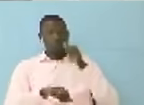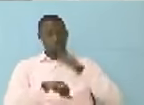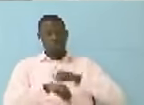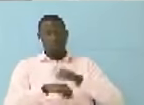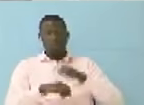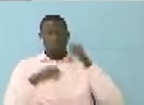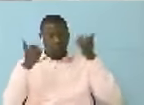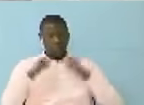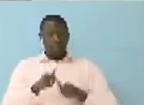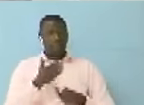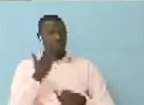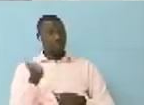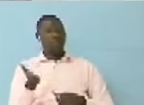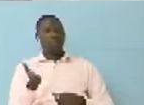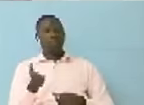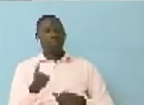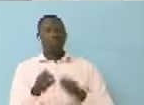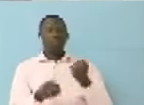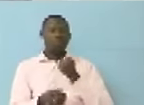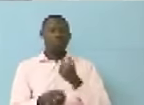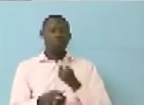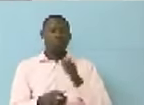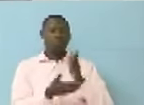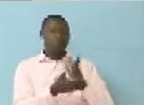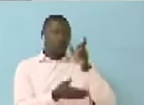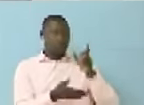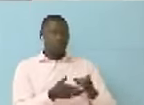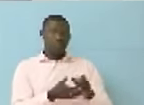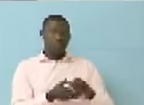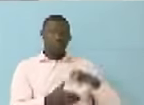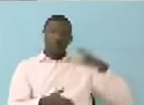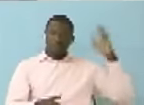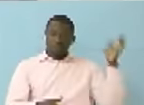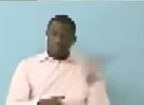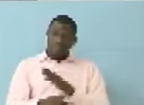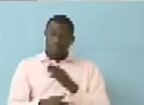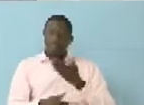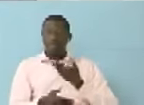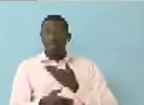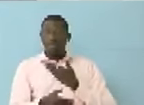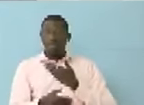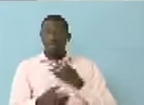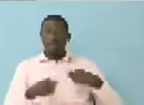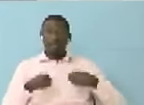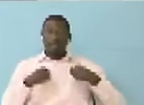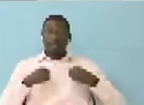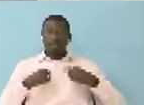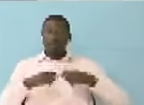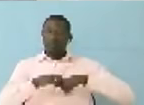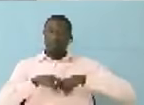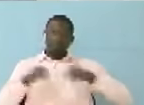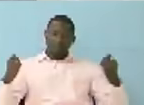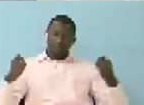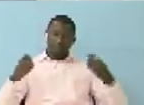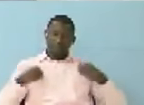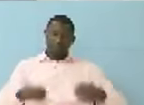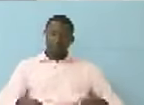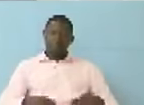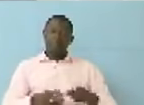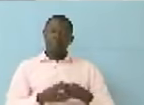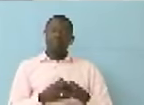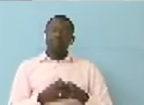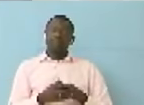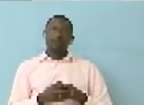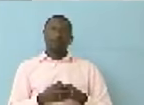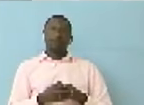happened. The witness was slapped. His clothes were almost stripped off him. Yala fengol mosa foko yala